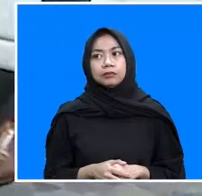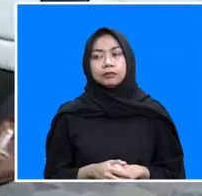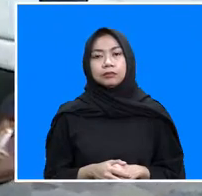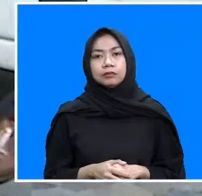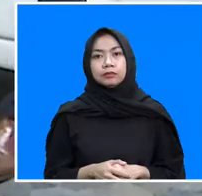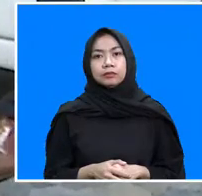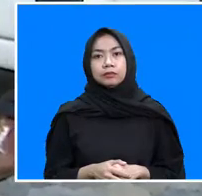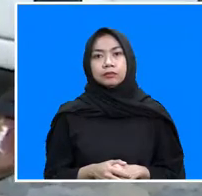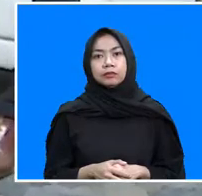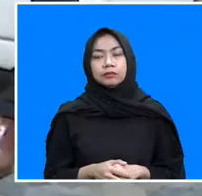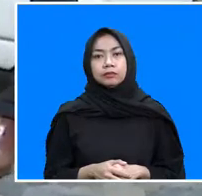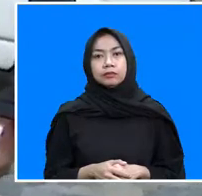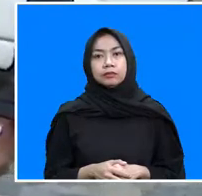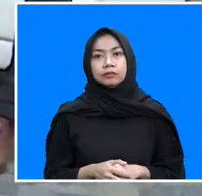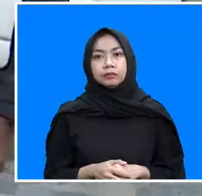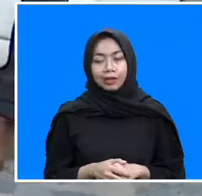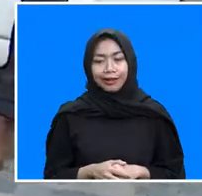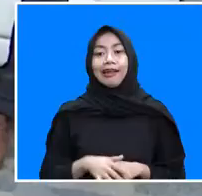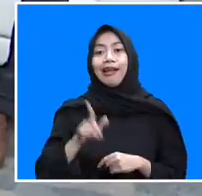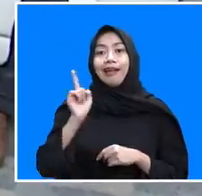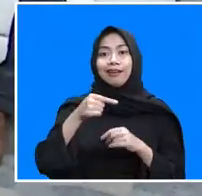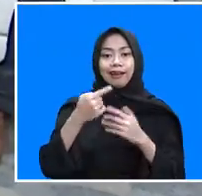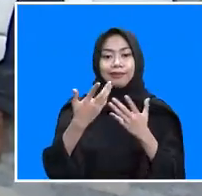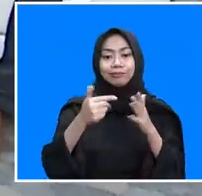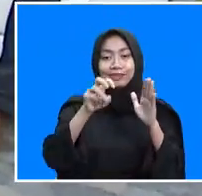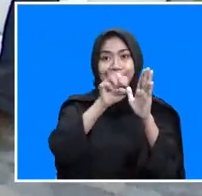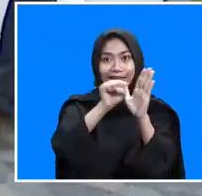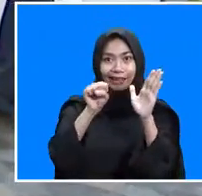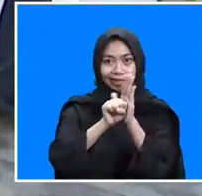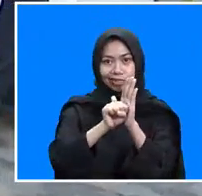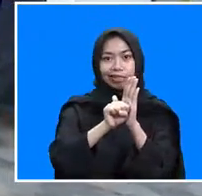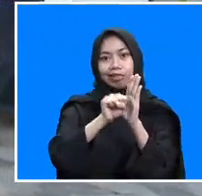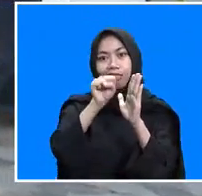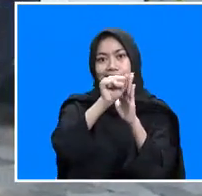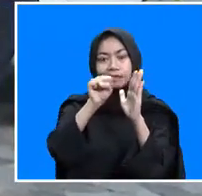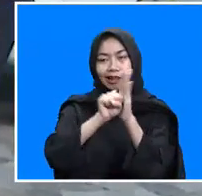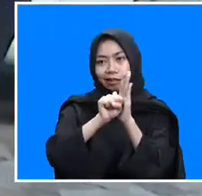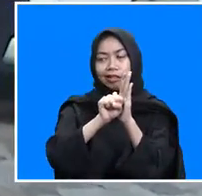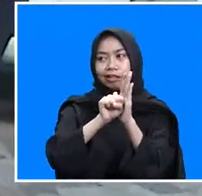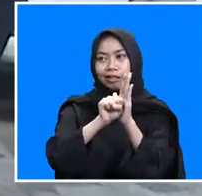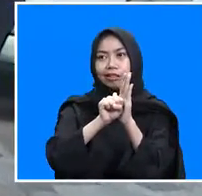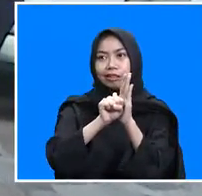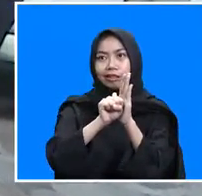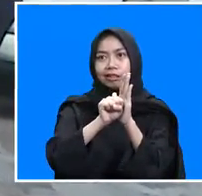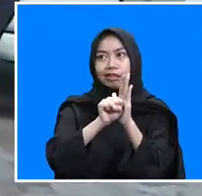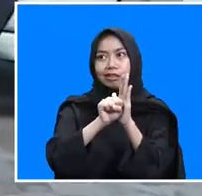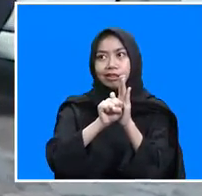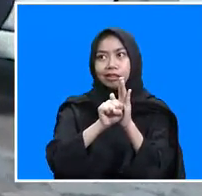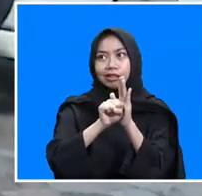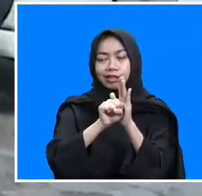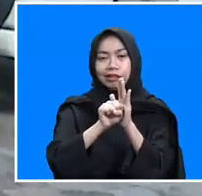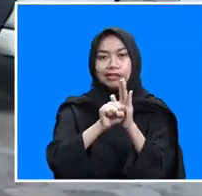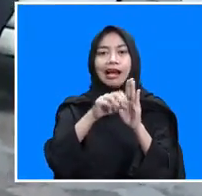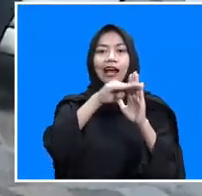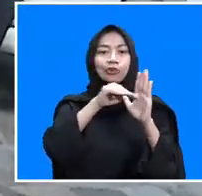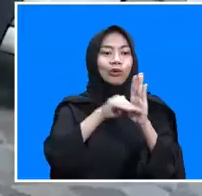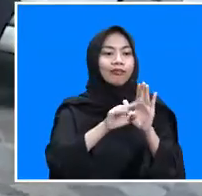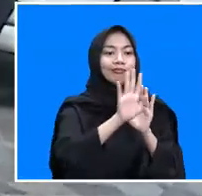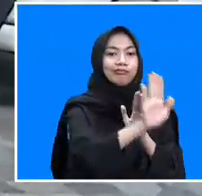So under this federated system, states and territories had their own